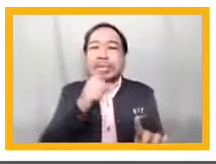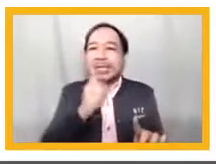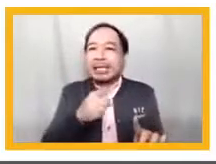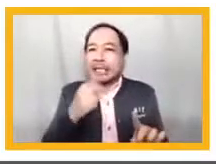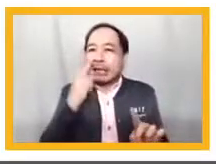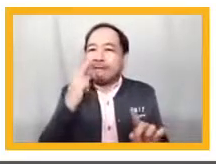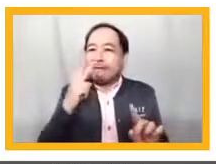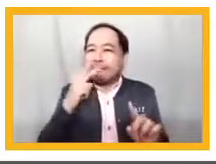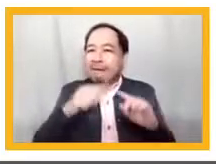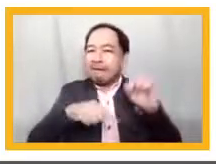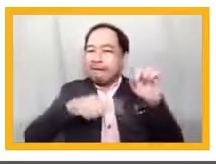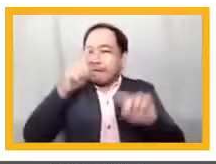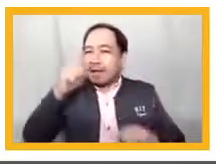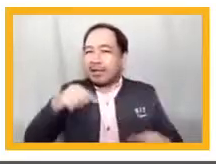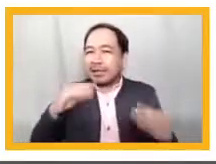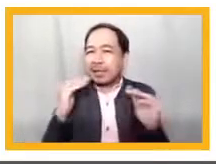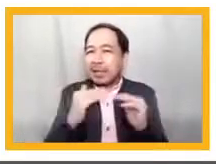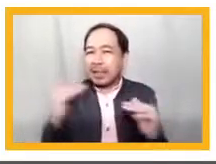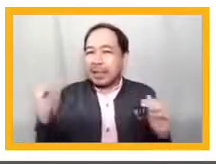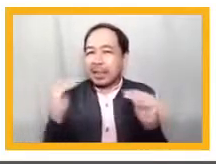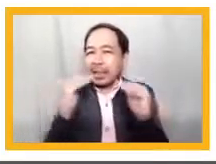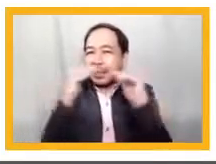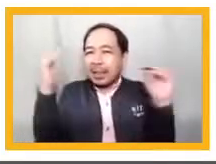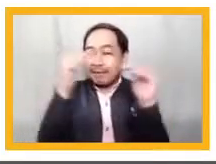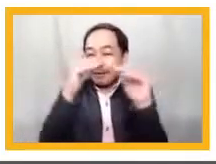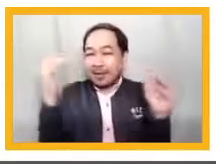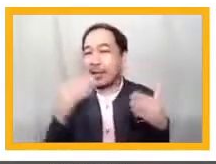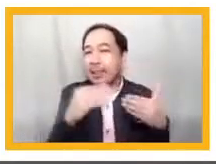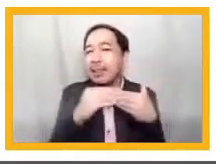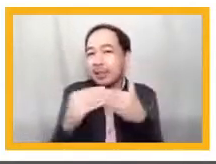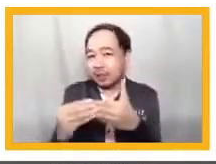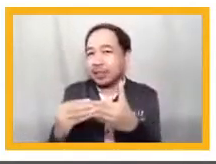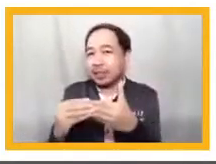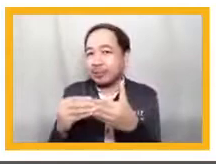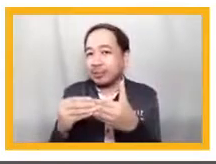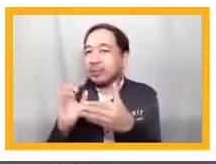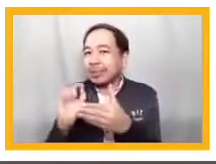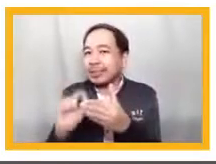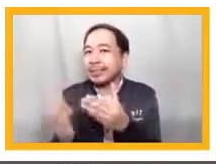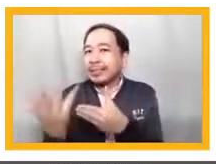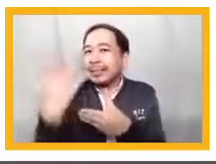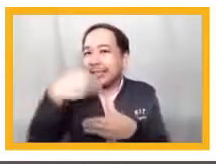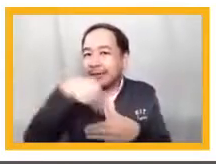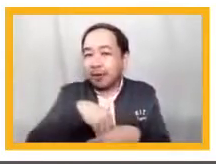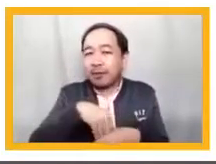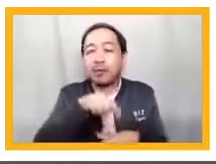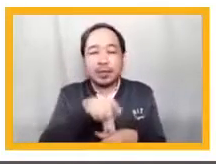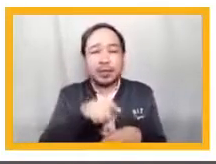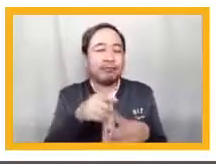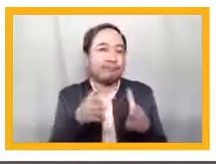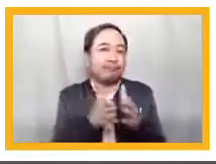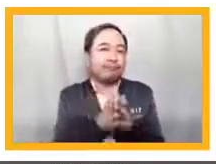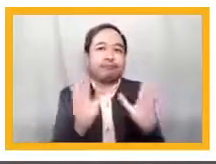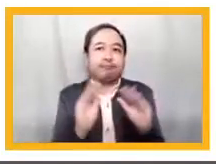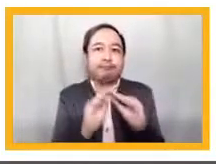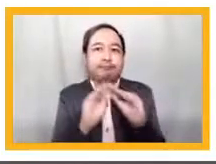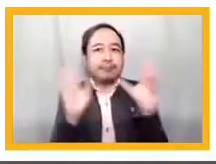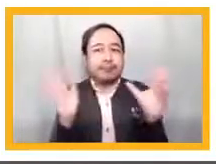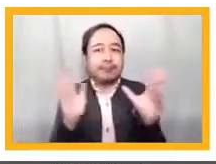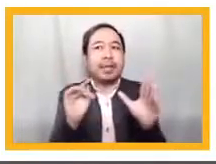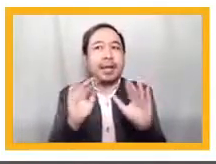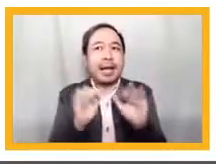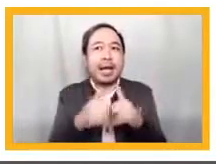and leadership also from industry. I think that's a good takeaway. And this important point you make, really it's about higher